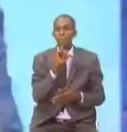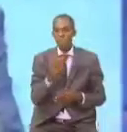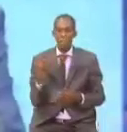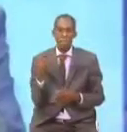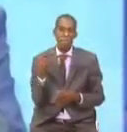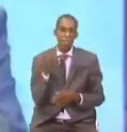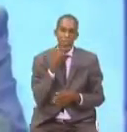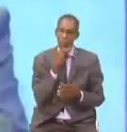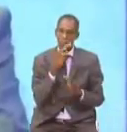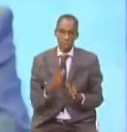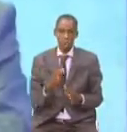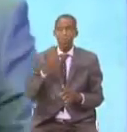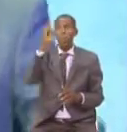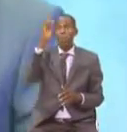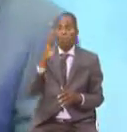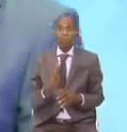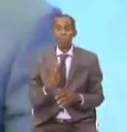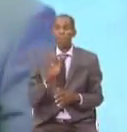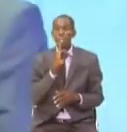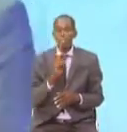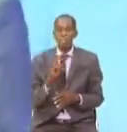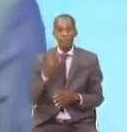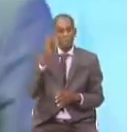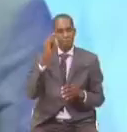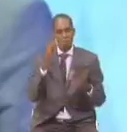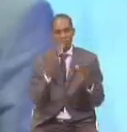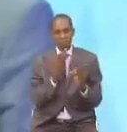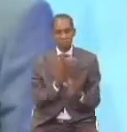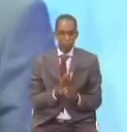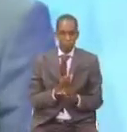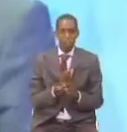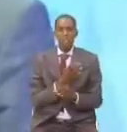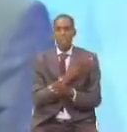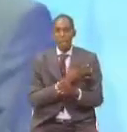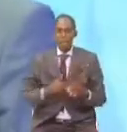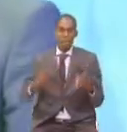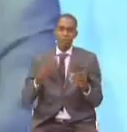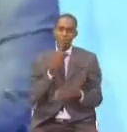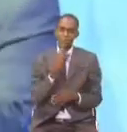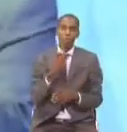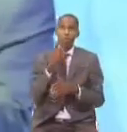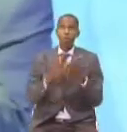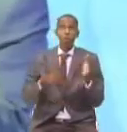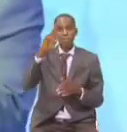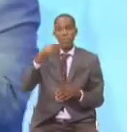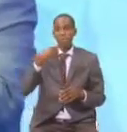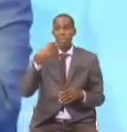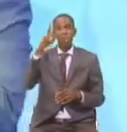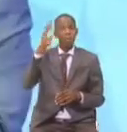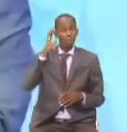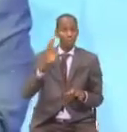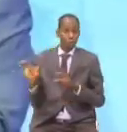is faithful and true, that what he said he will do, he will do. And what he said